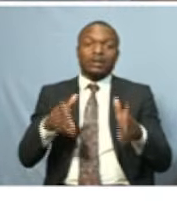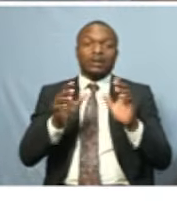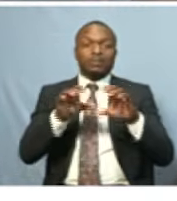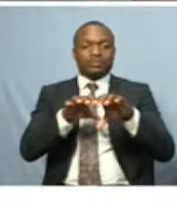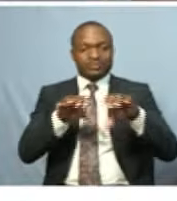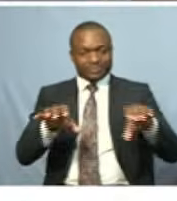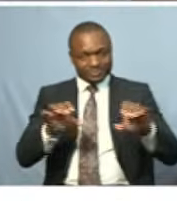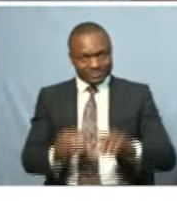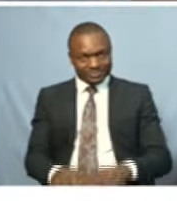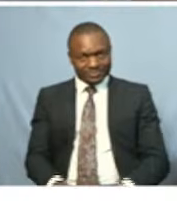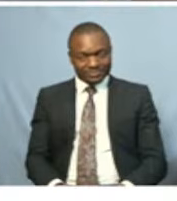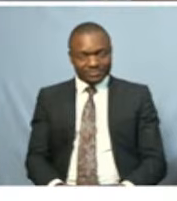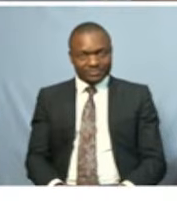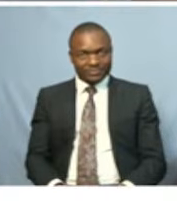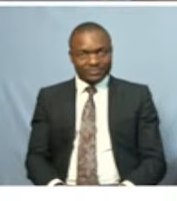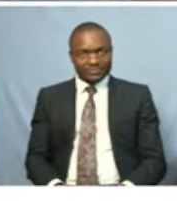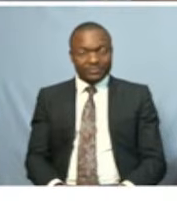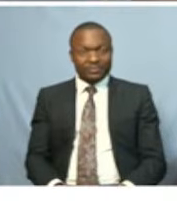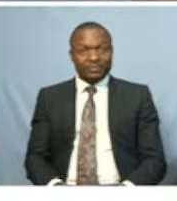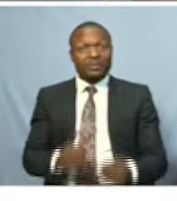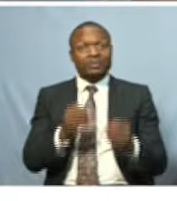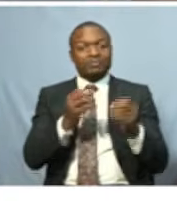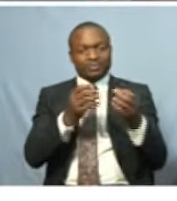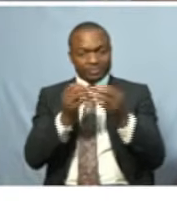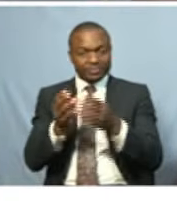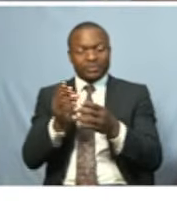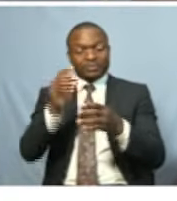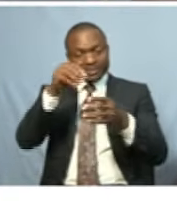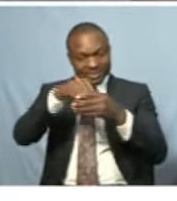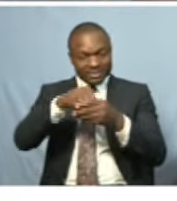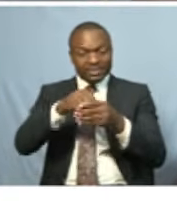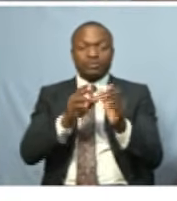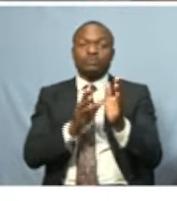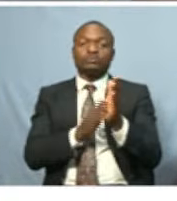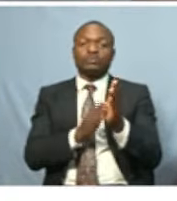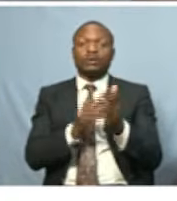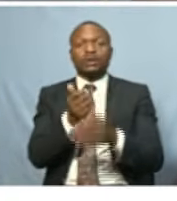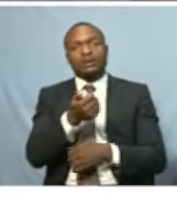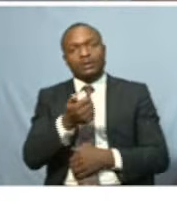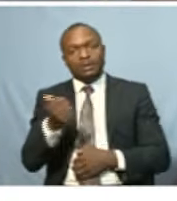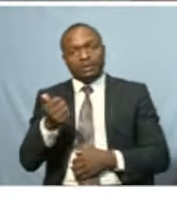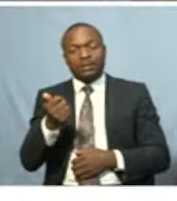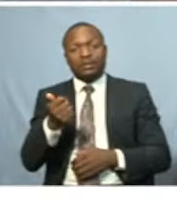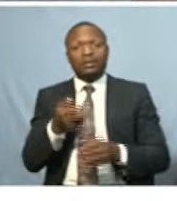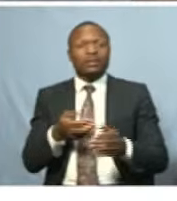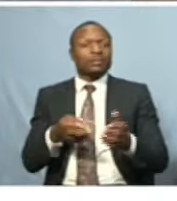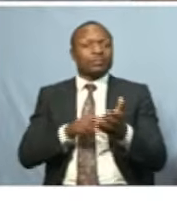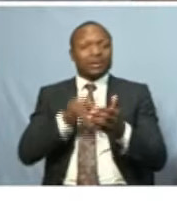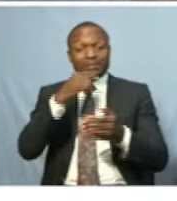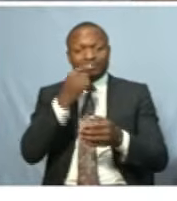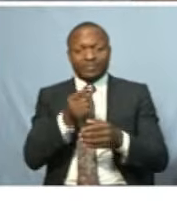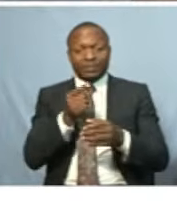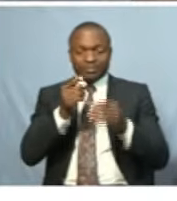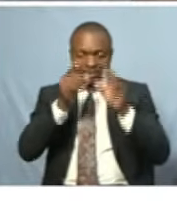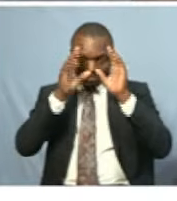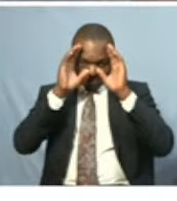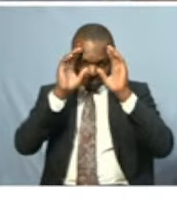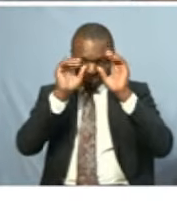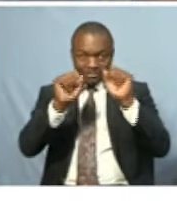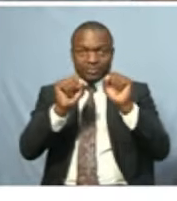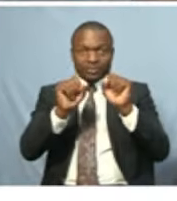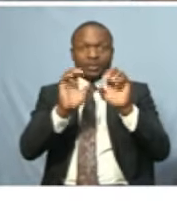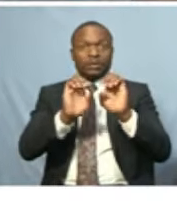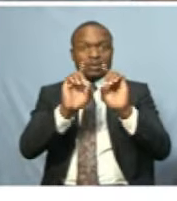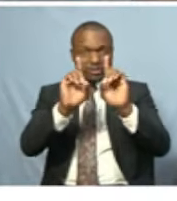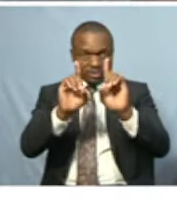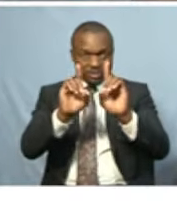children in millions to be in school. As has been repeatedly said by our President,